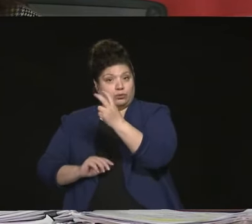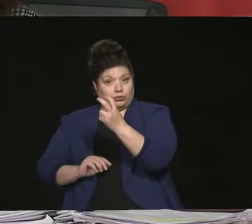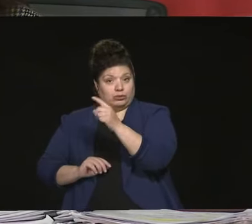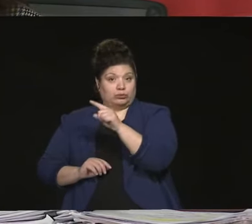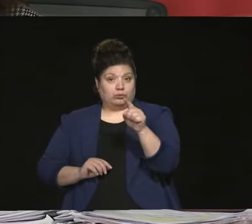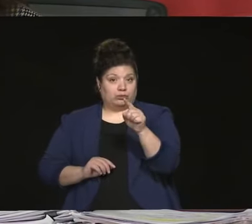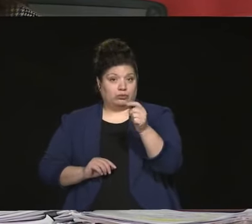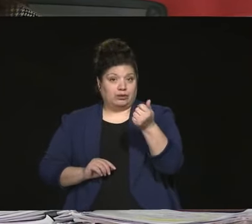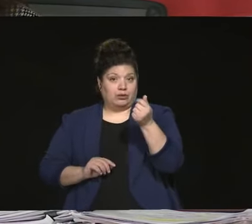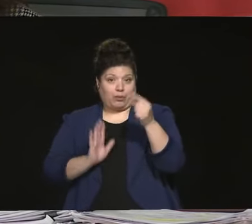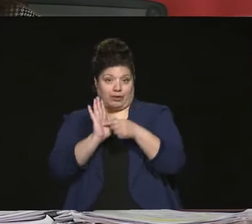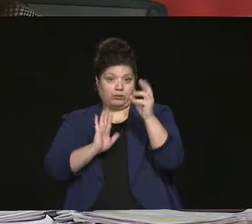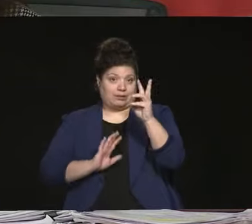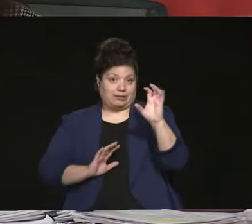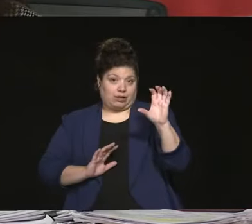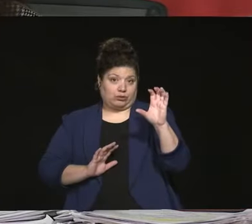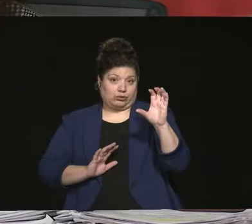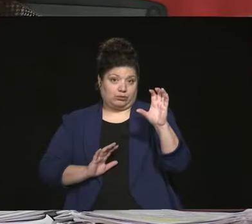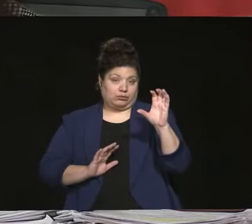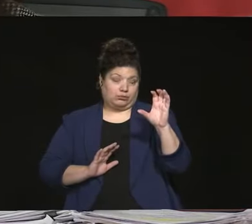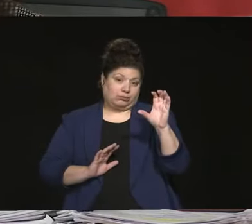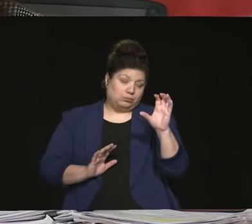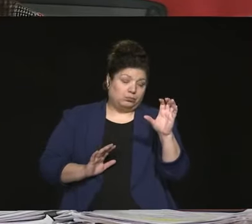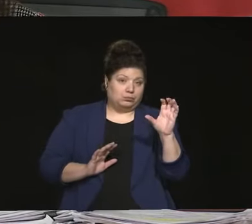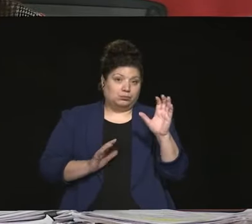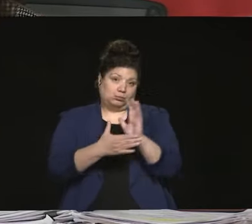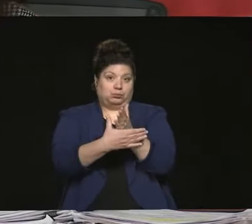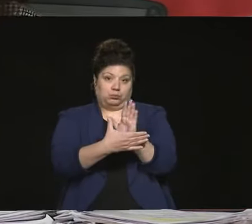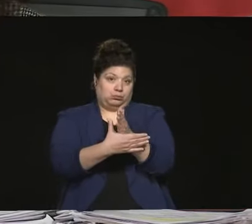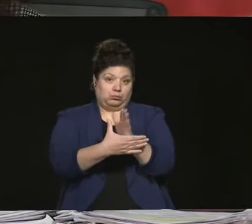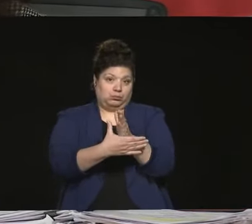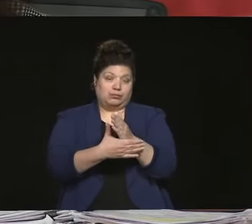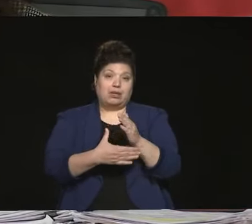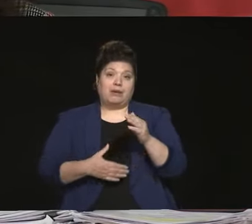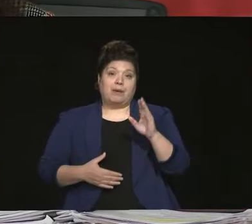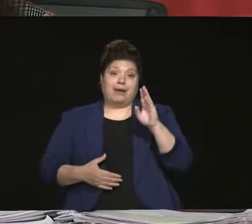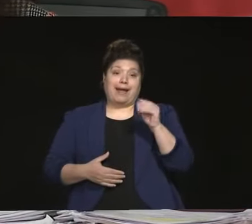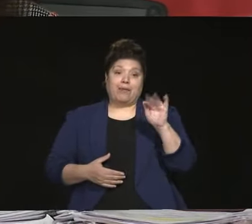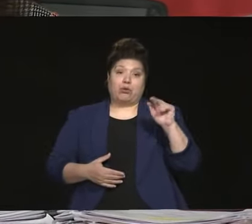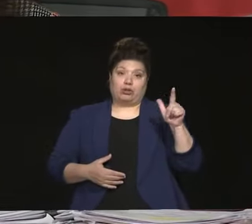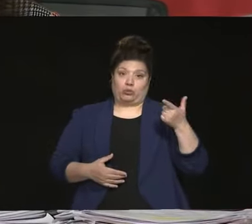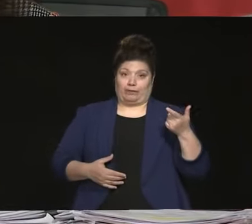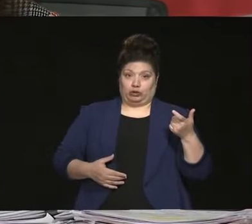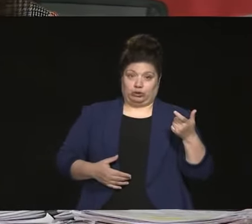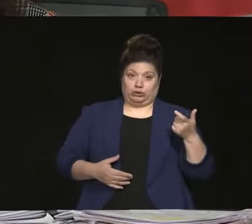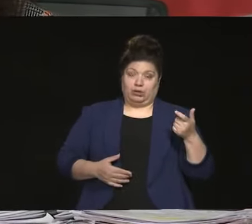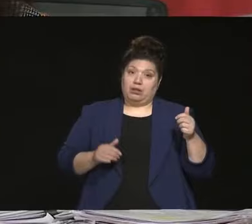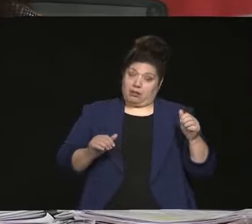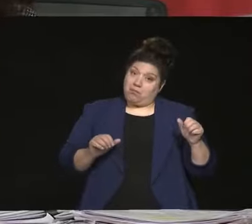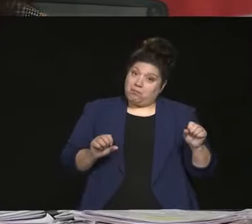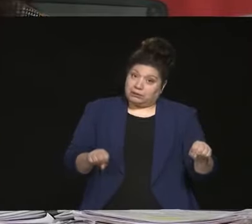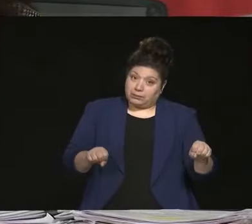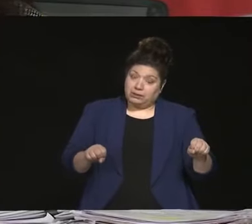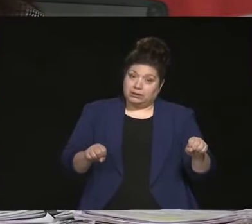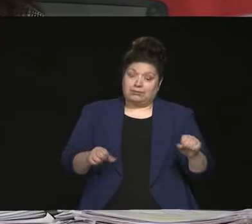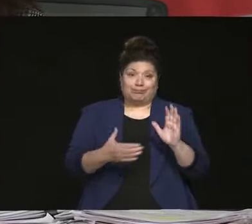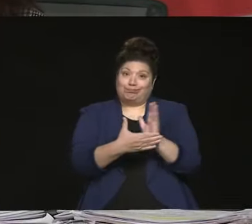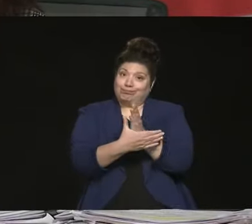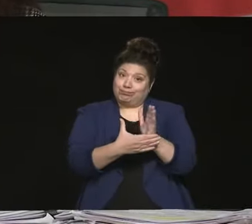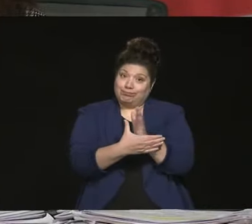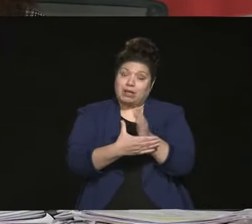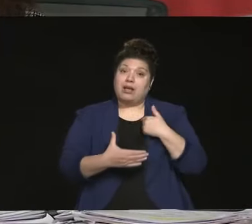1,620, so 1,620 deaths by April the 21st. So again, any number that I provide you will be subjected